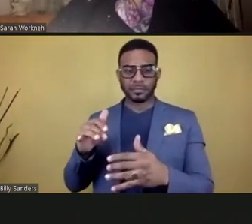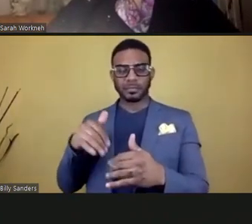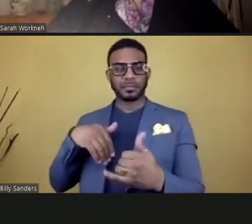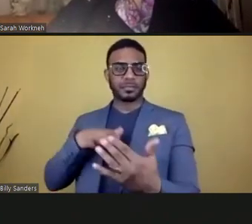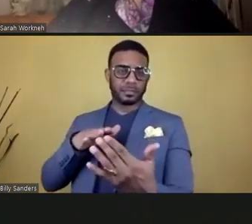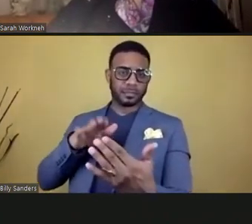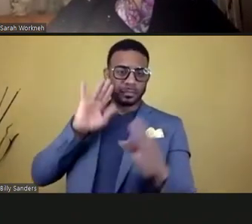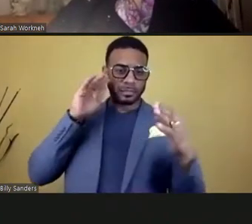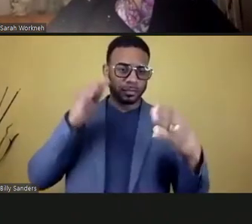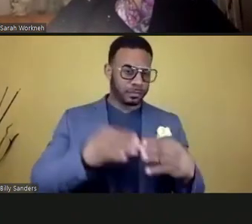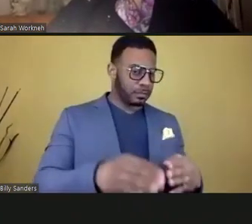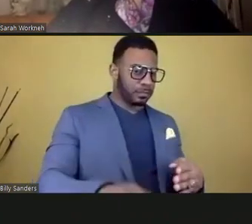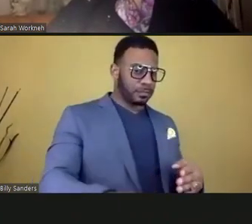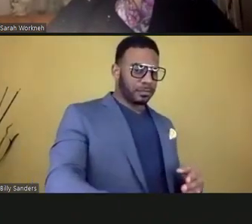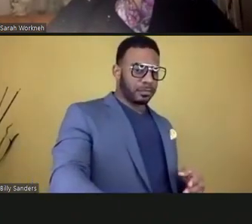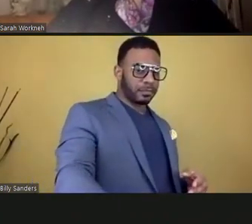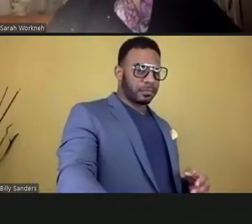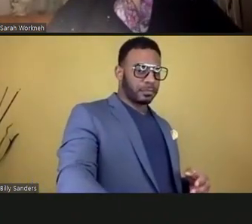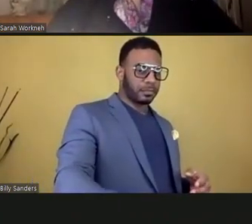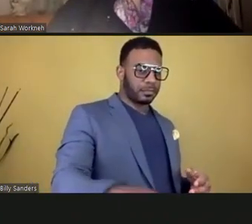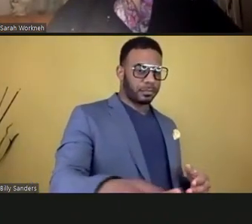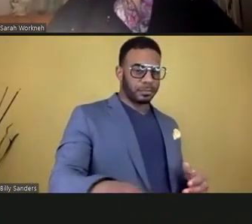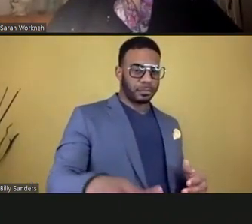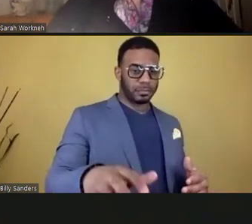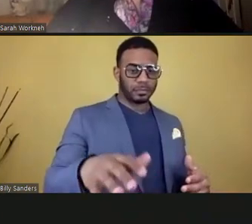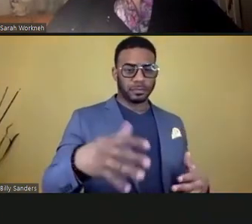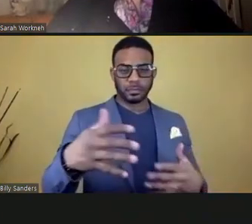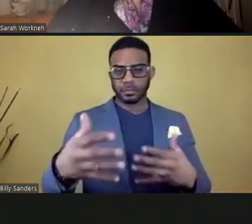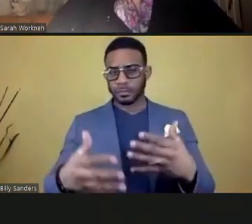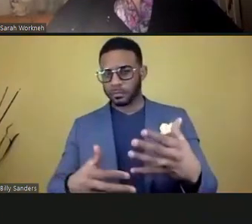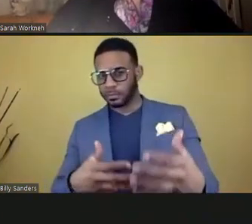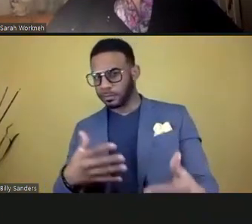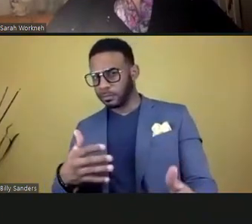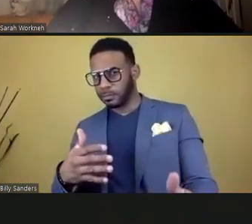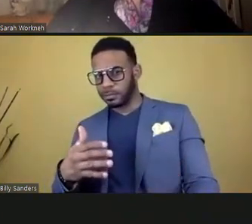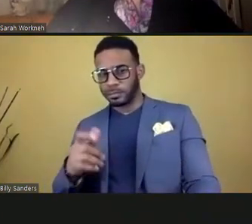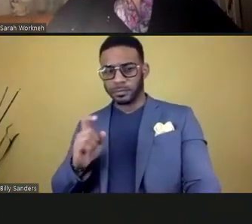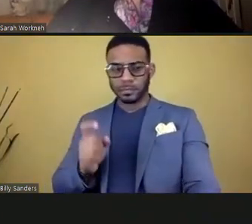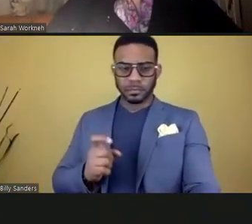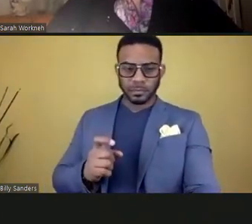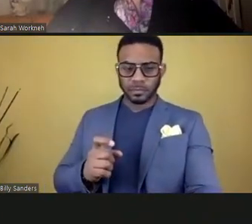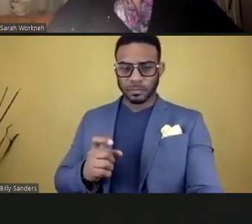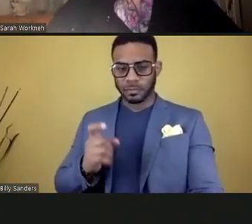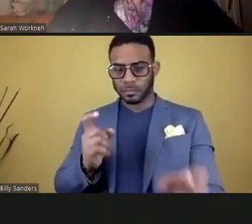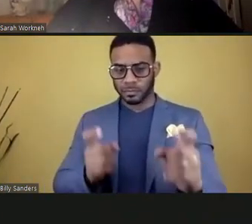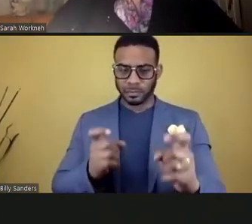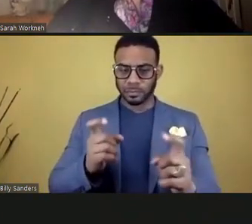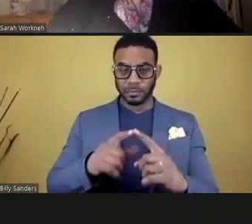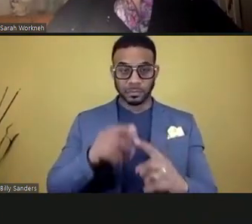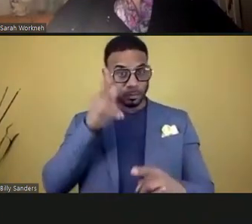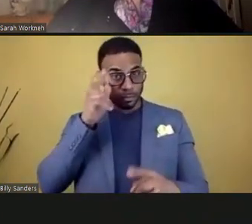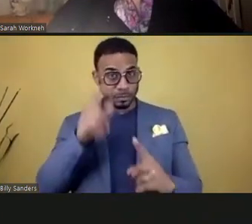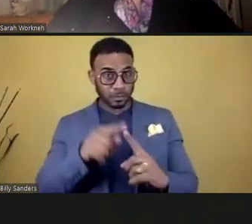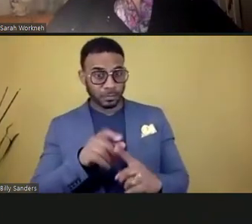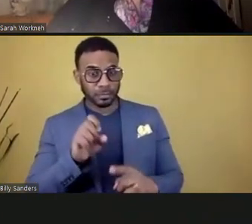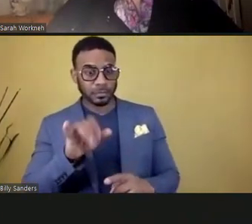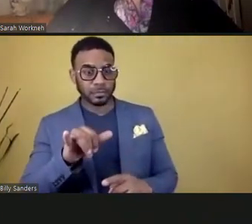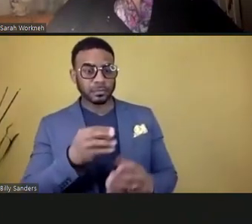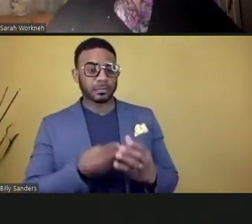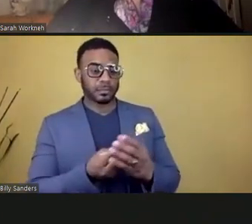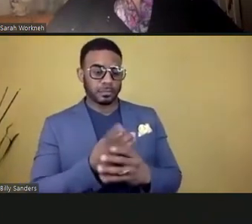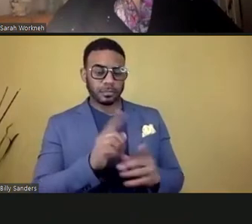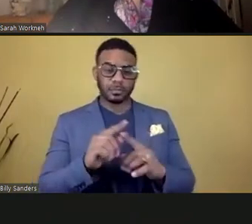and focus on and adjust to and listen to so that it grows